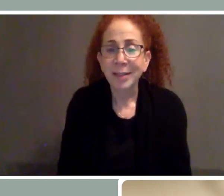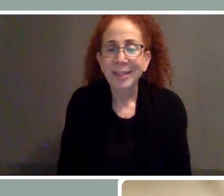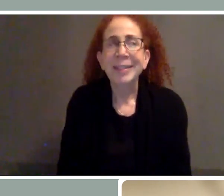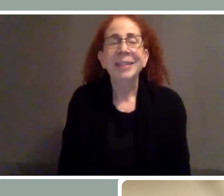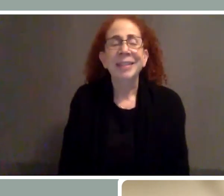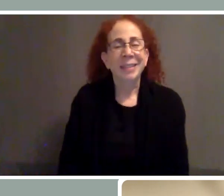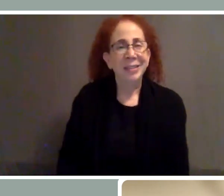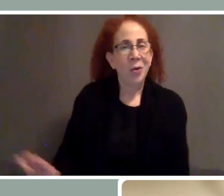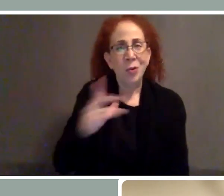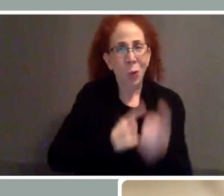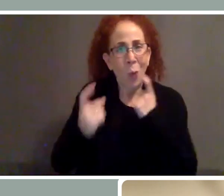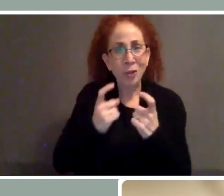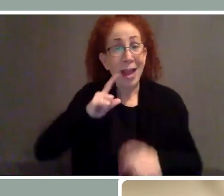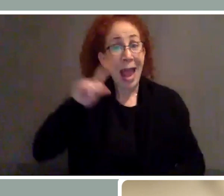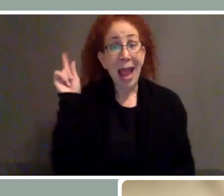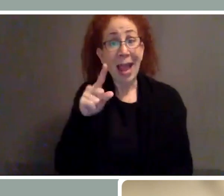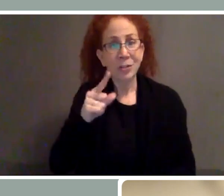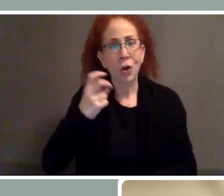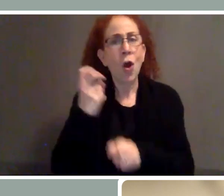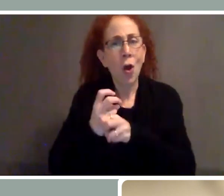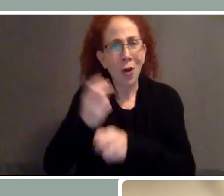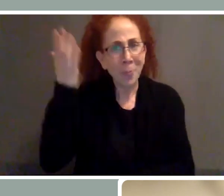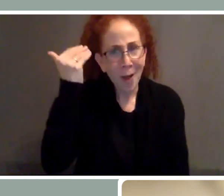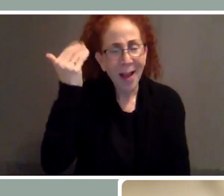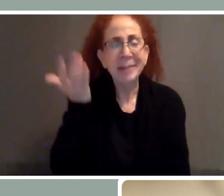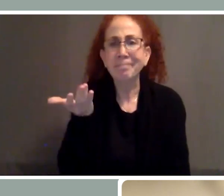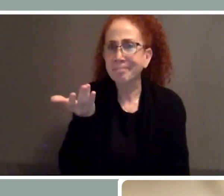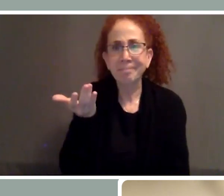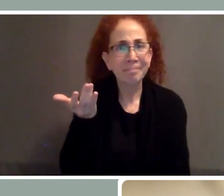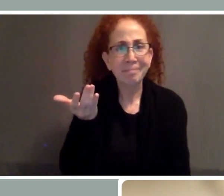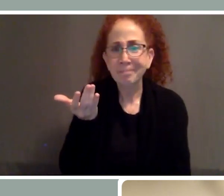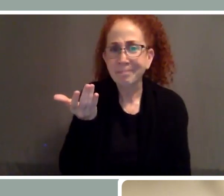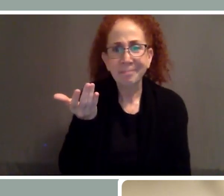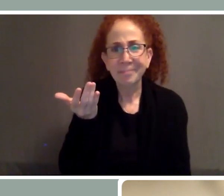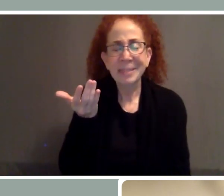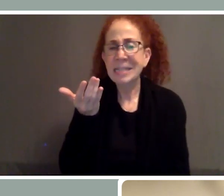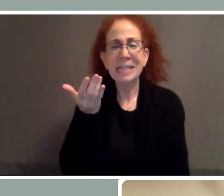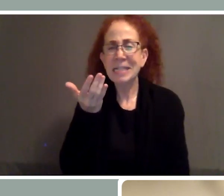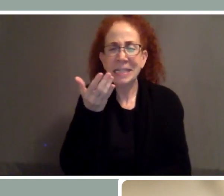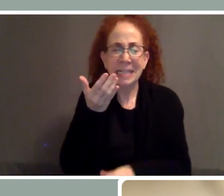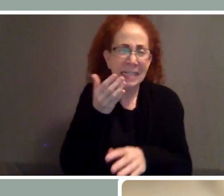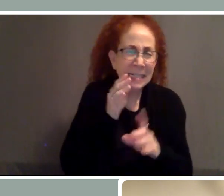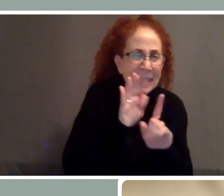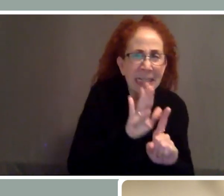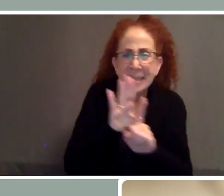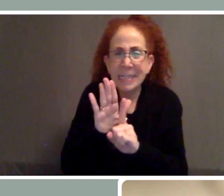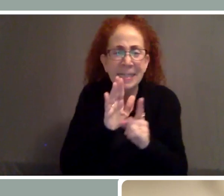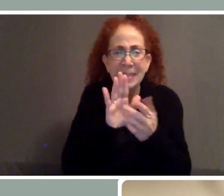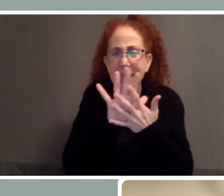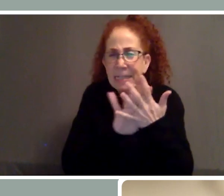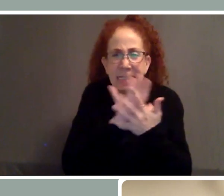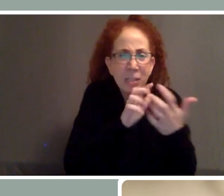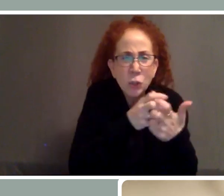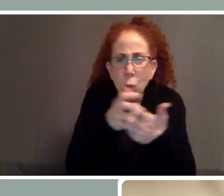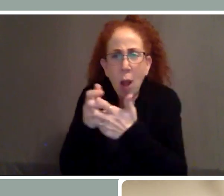these questions because it's so nuanced and so individual. And